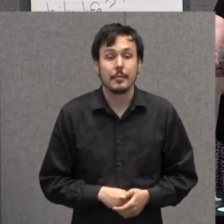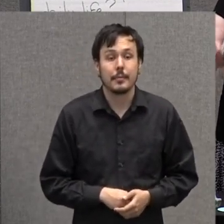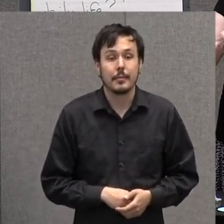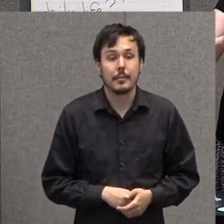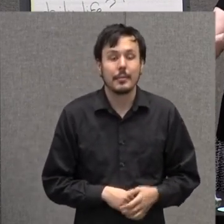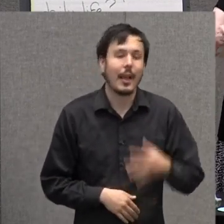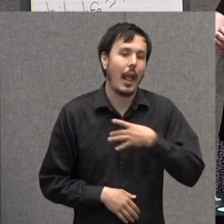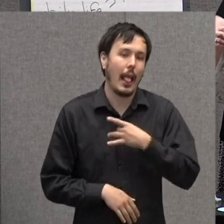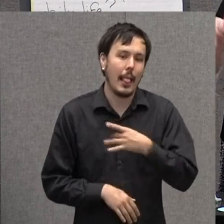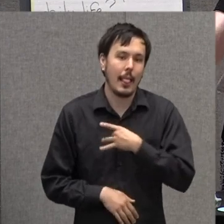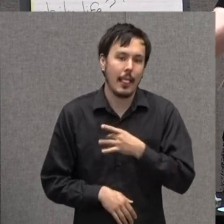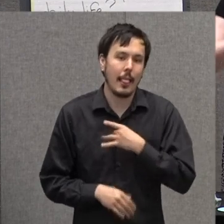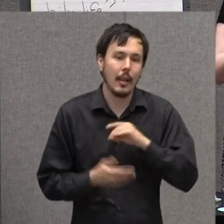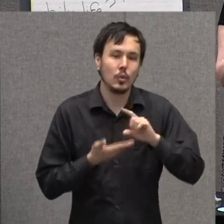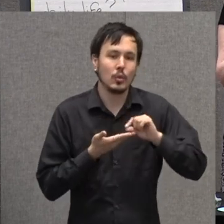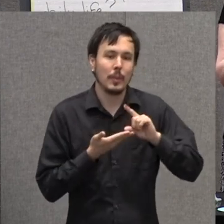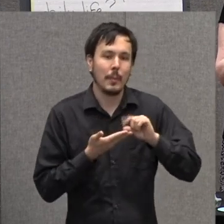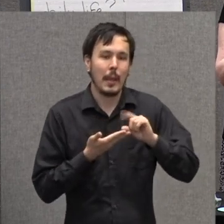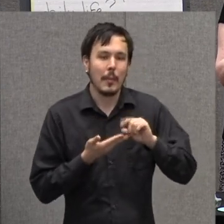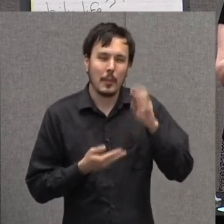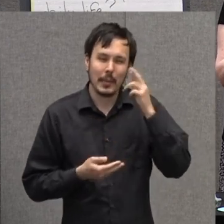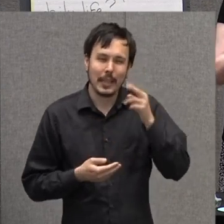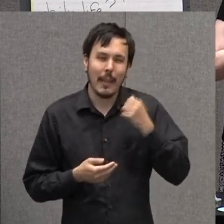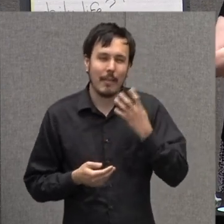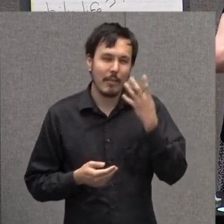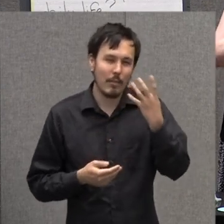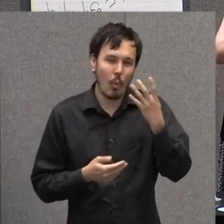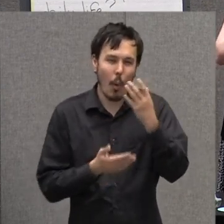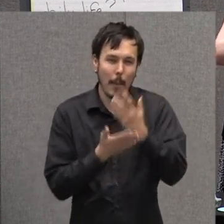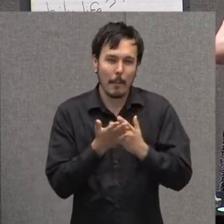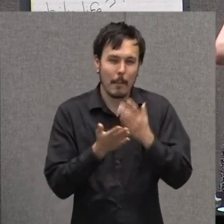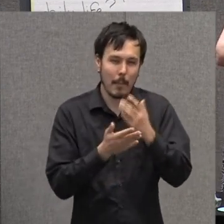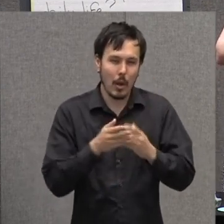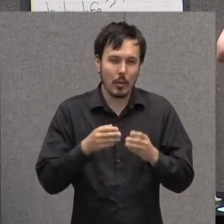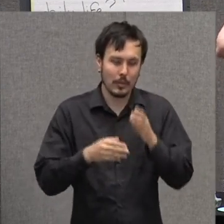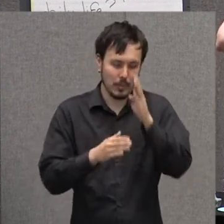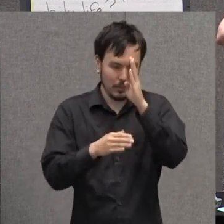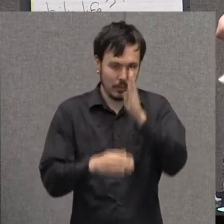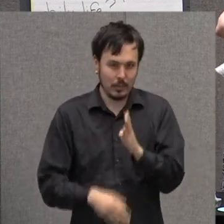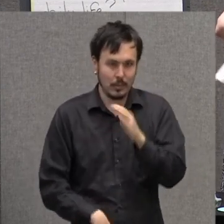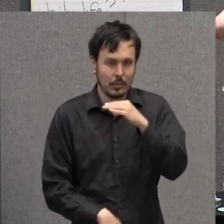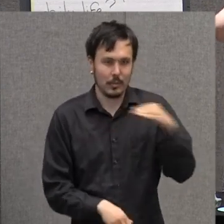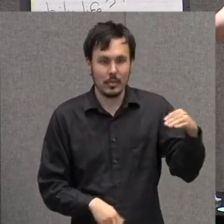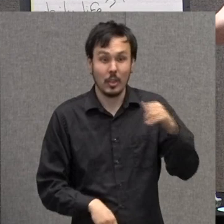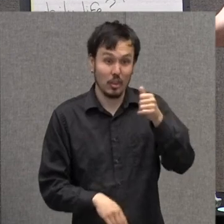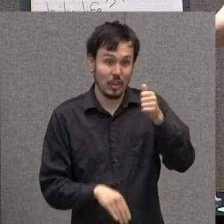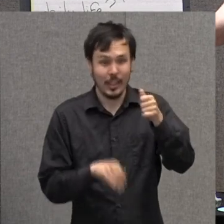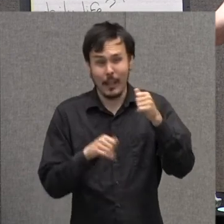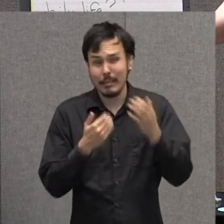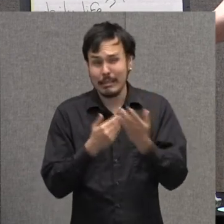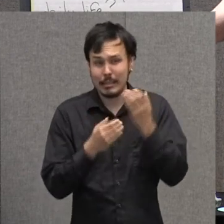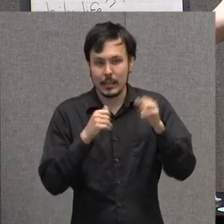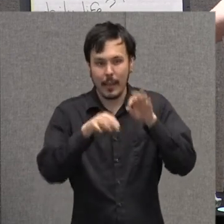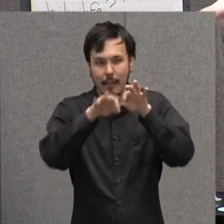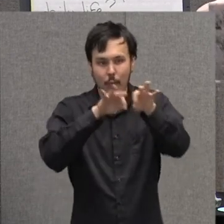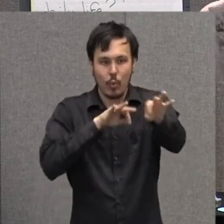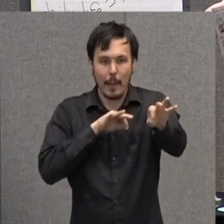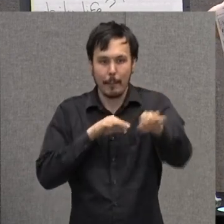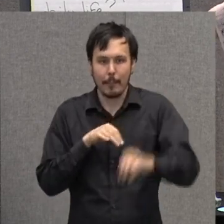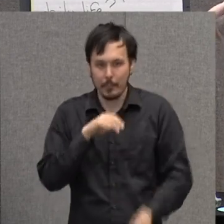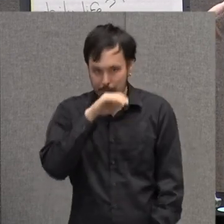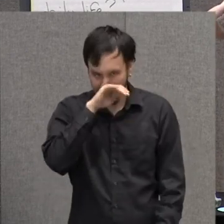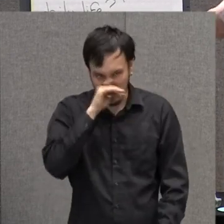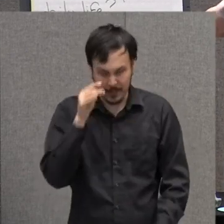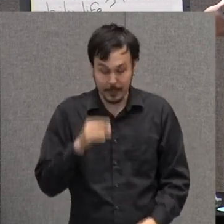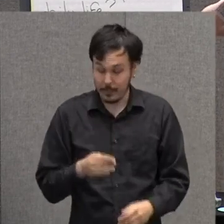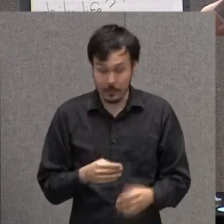and I like newspapers because they come in sort of four parts with these great folds that you can just rip. And so you just rip it